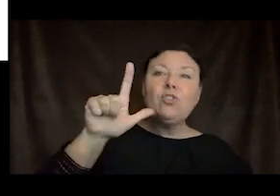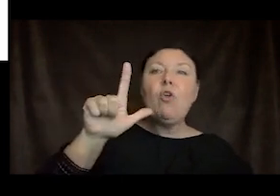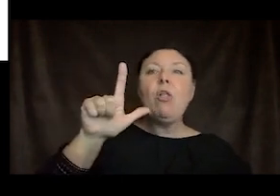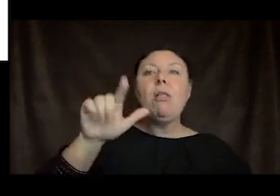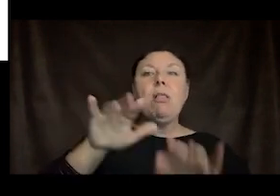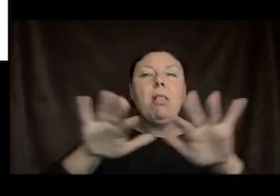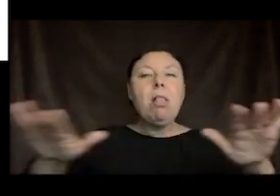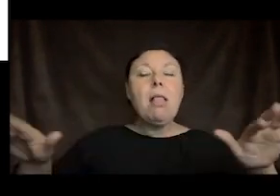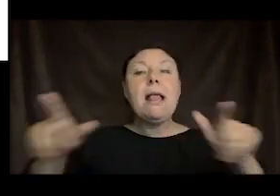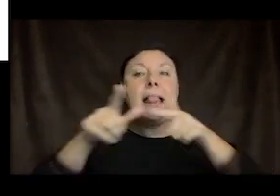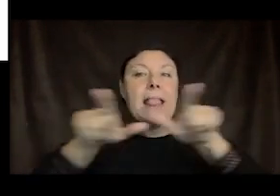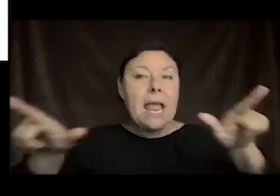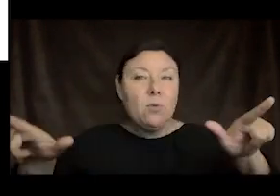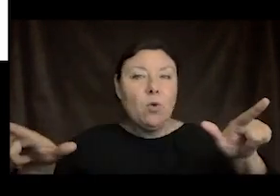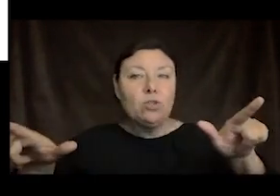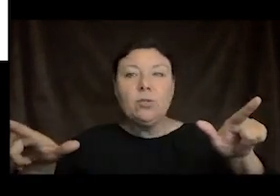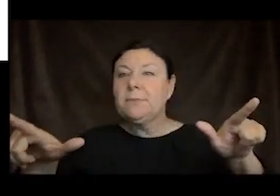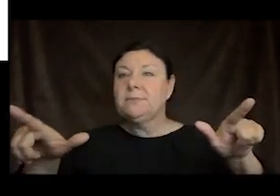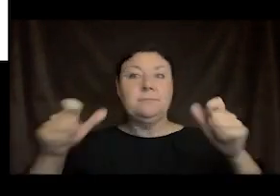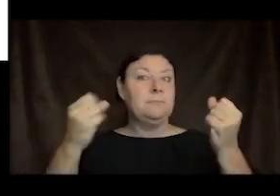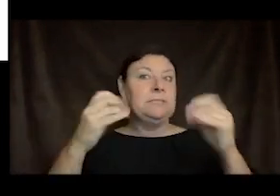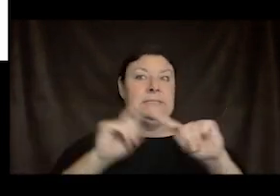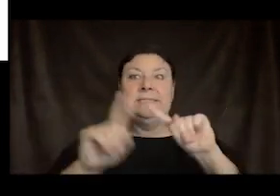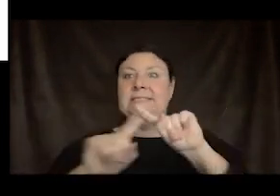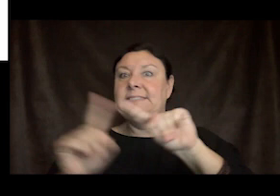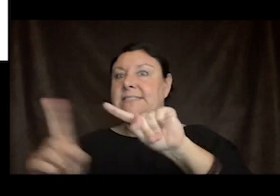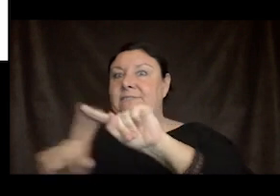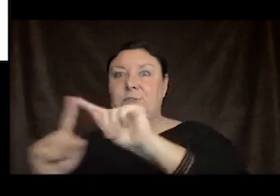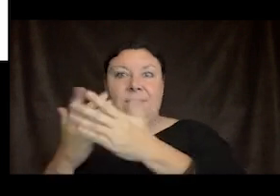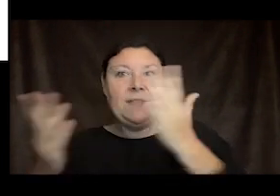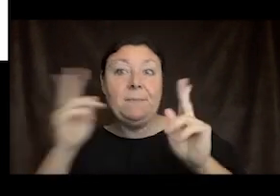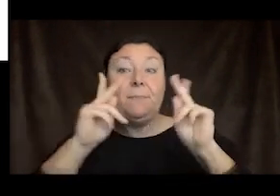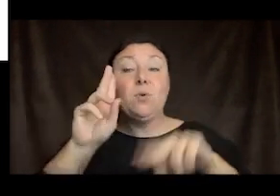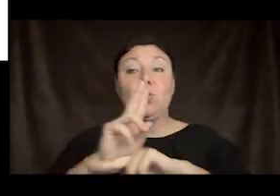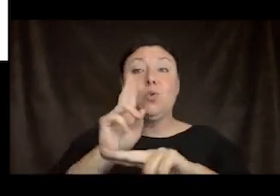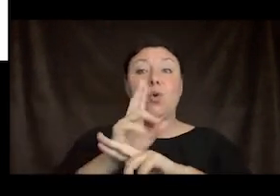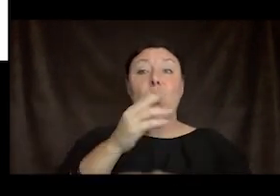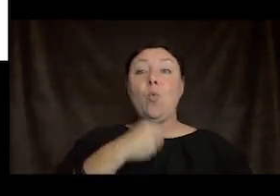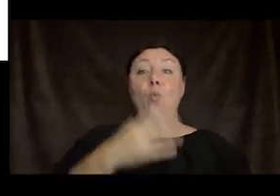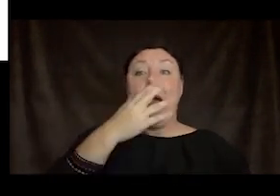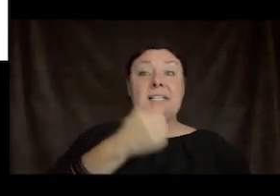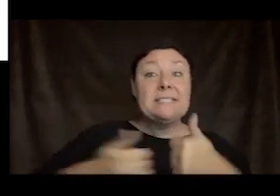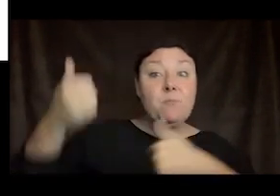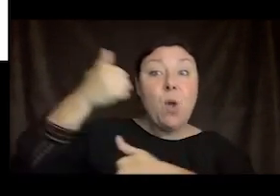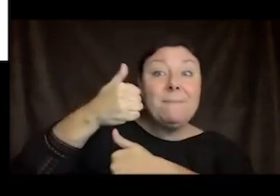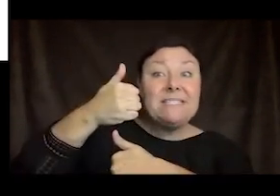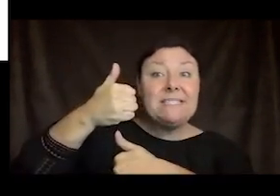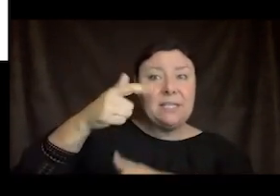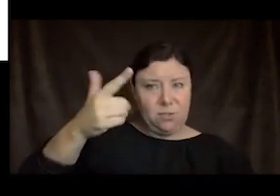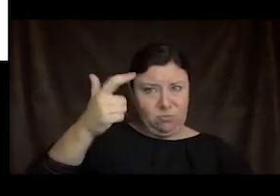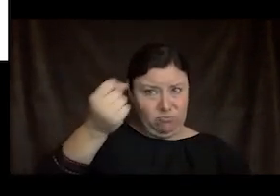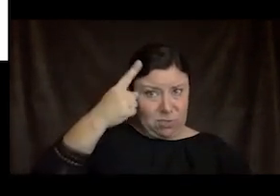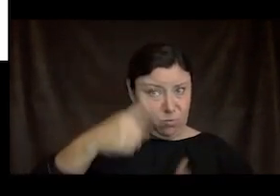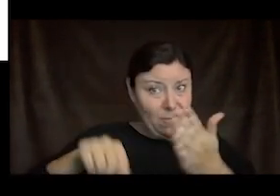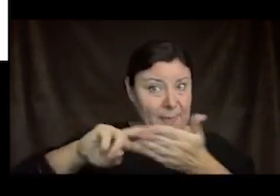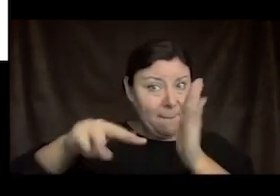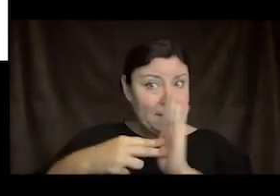all sorts of racial discourses that are happening out there. People use the word white supremacy. Do you understand what that